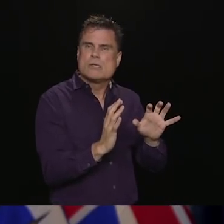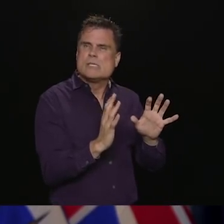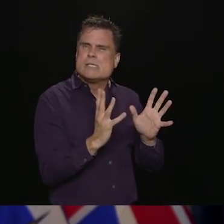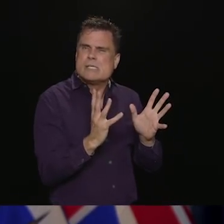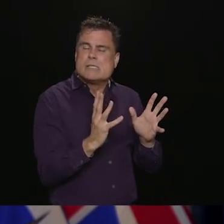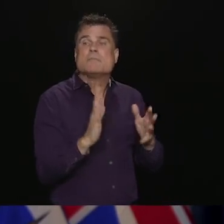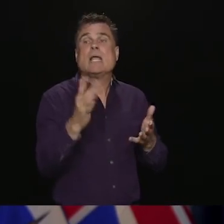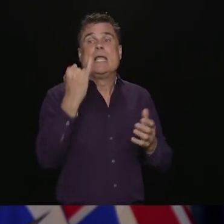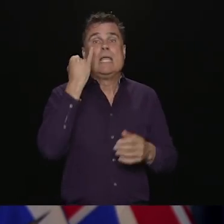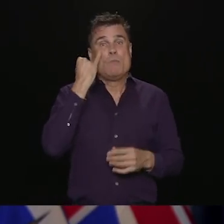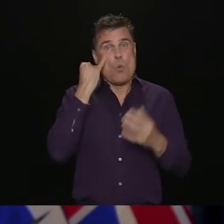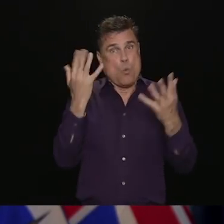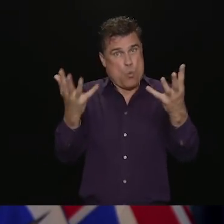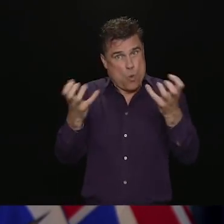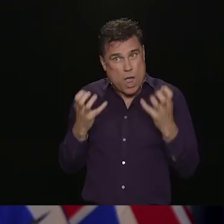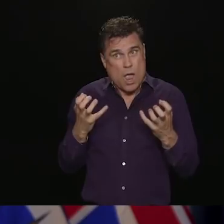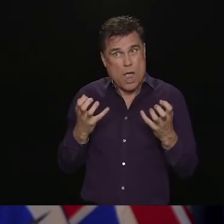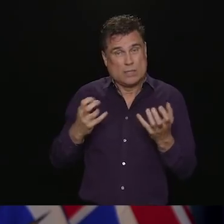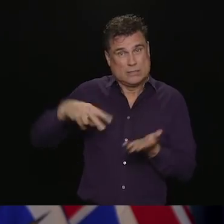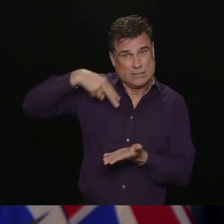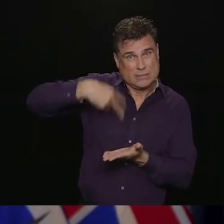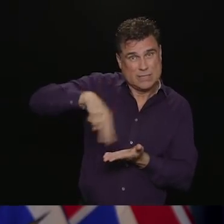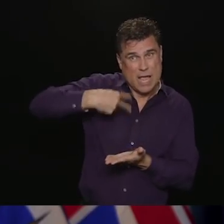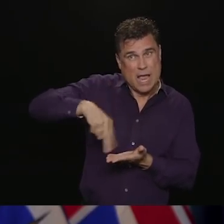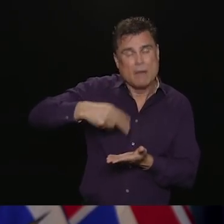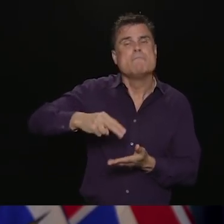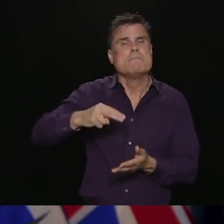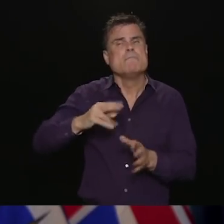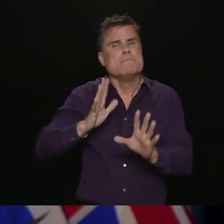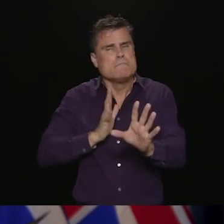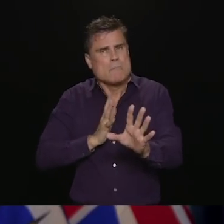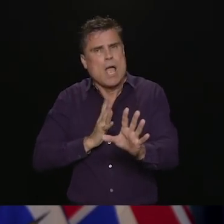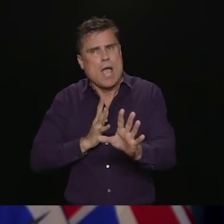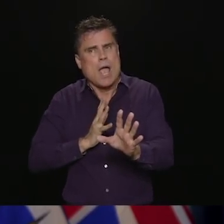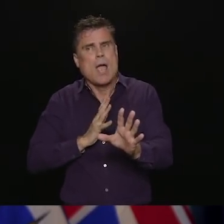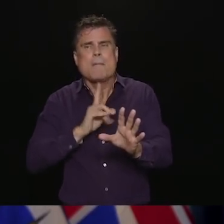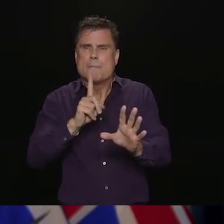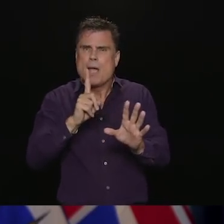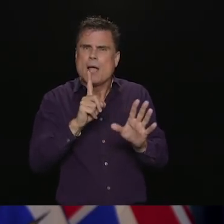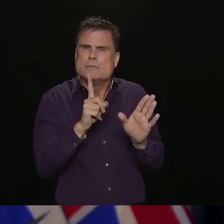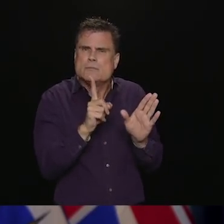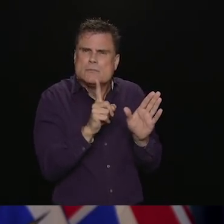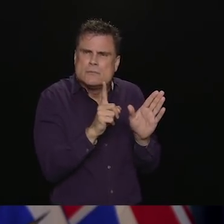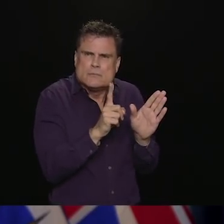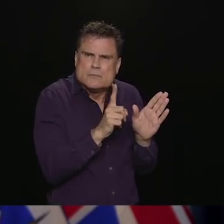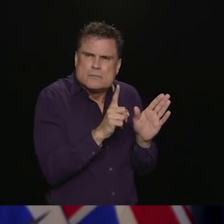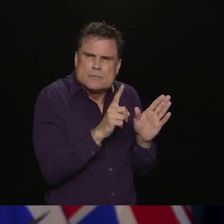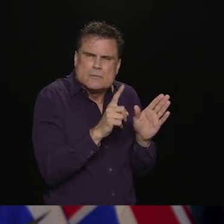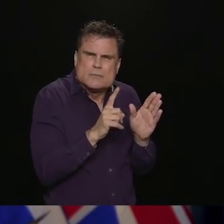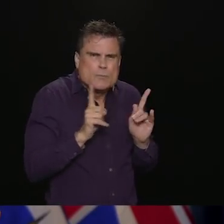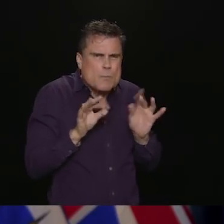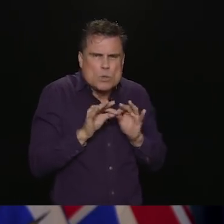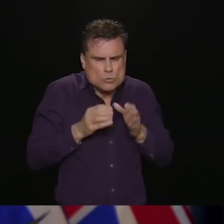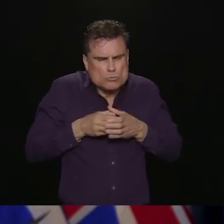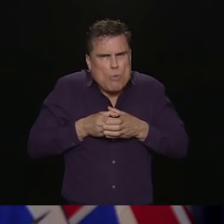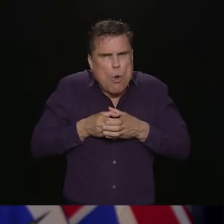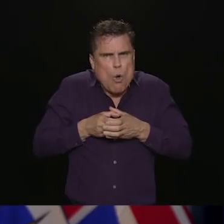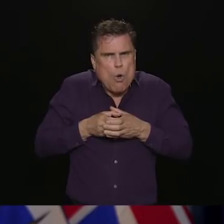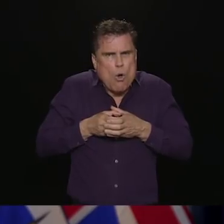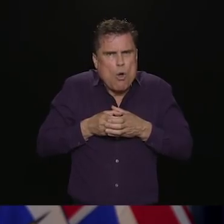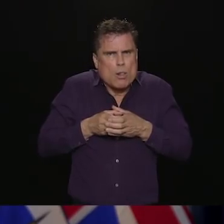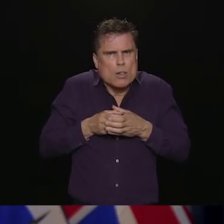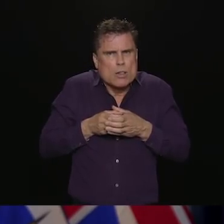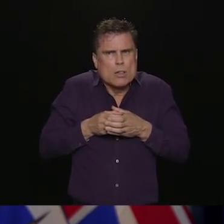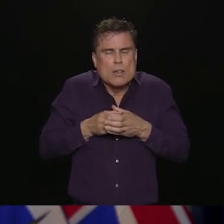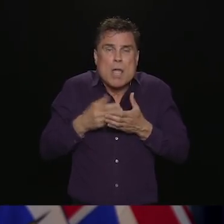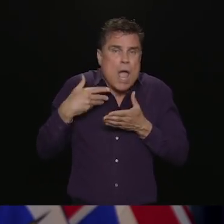are physically separated so that you can enjoy this. And, you know, outdoors is better than indoors. Big spaces give